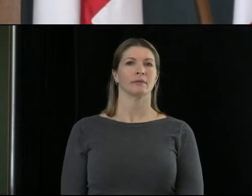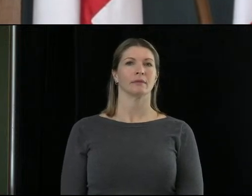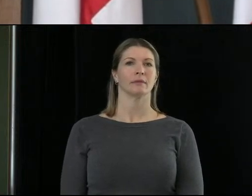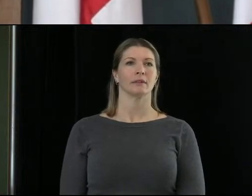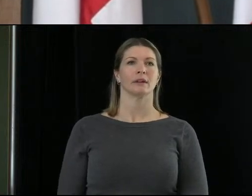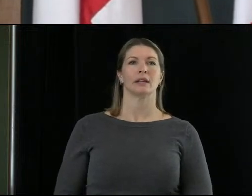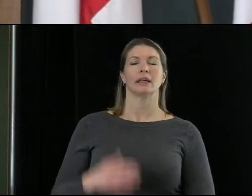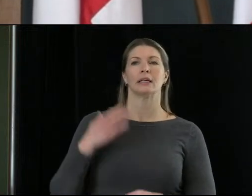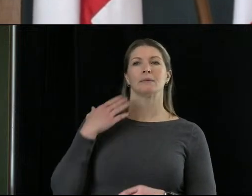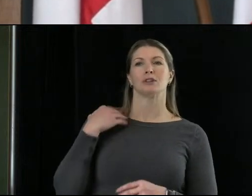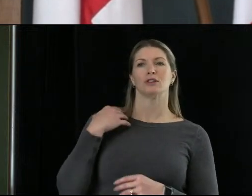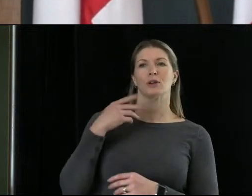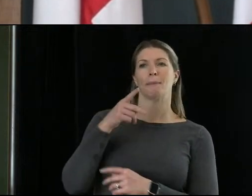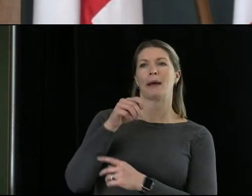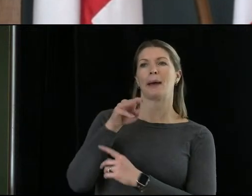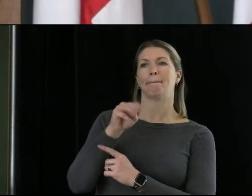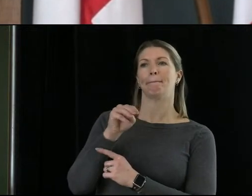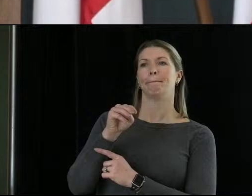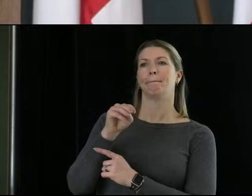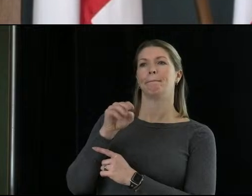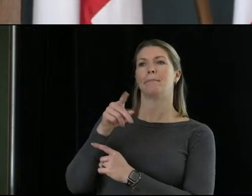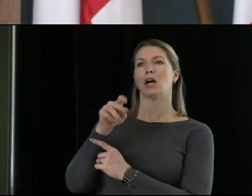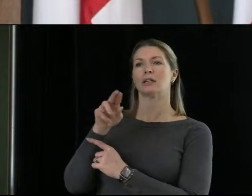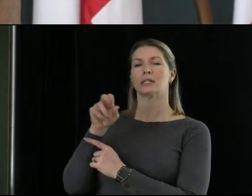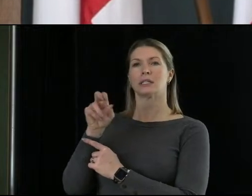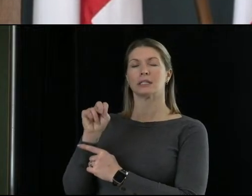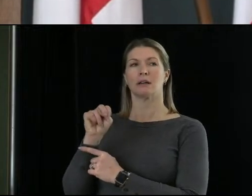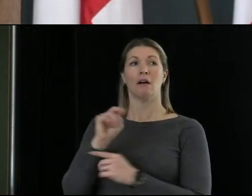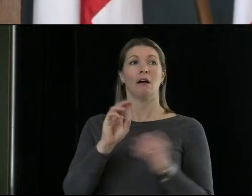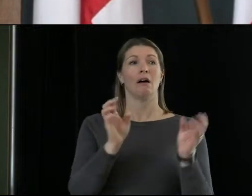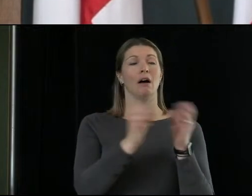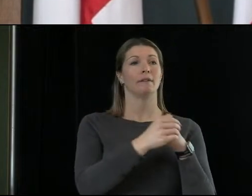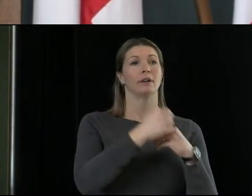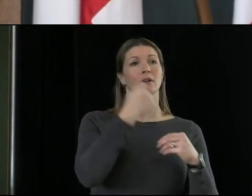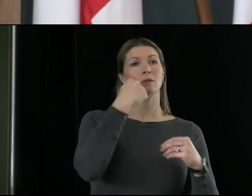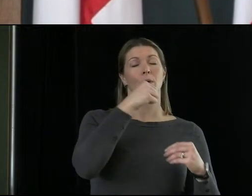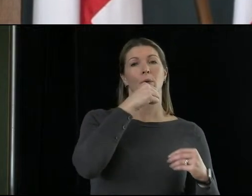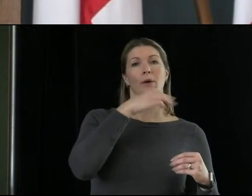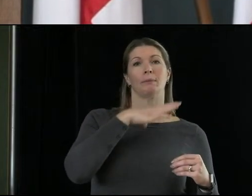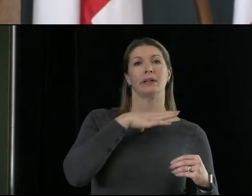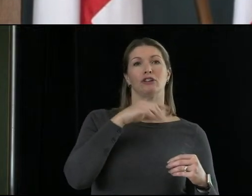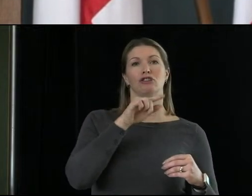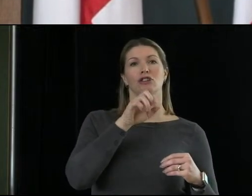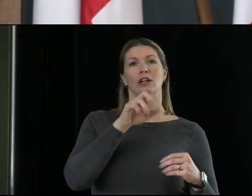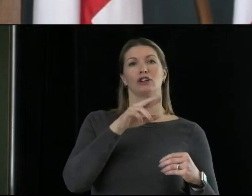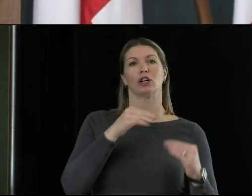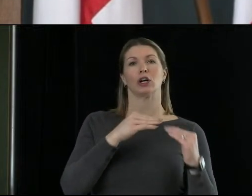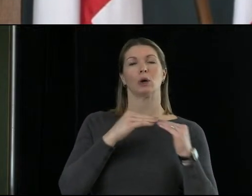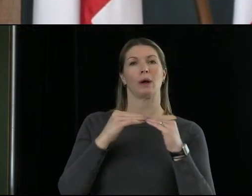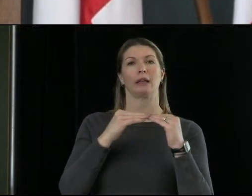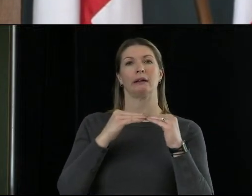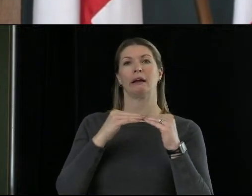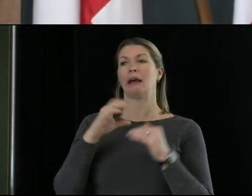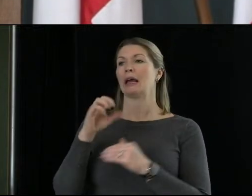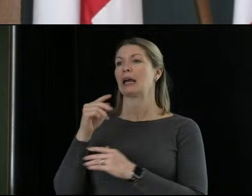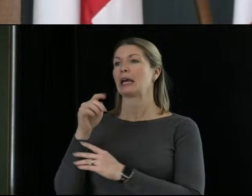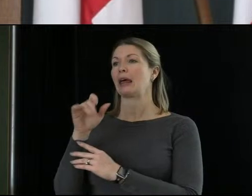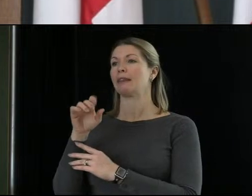Minister Pam Parsons, Office of Women and Gender Equality, Kathy